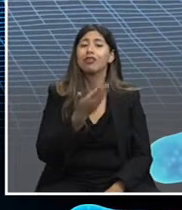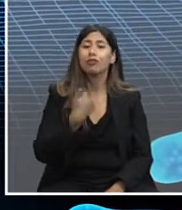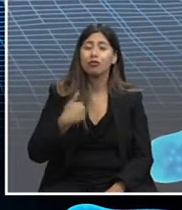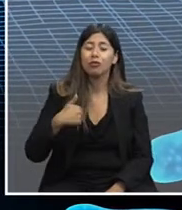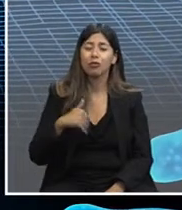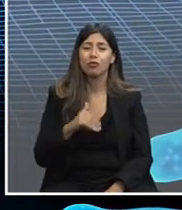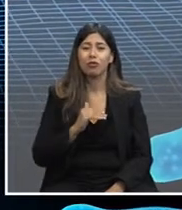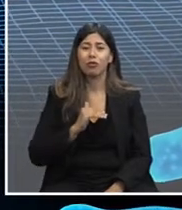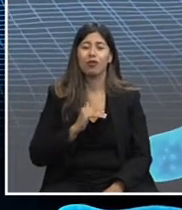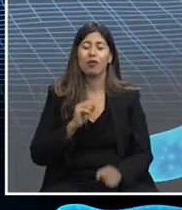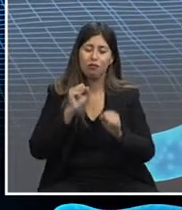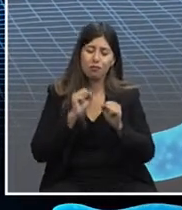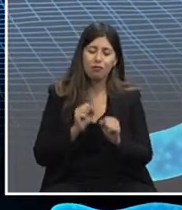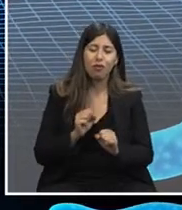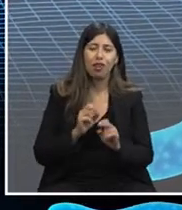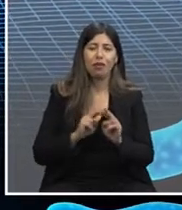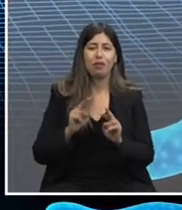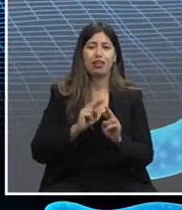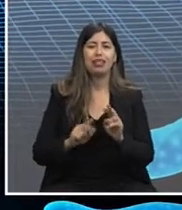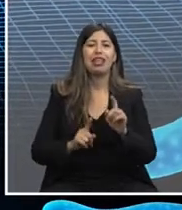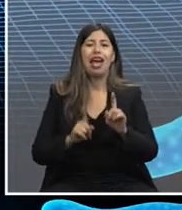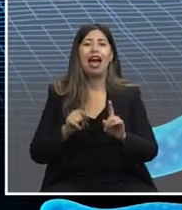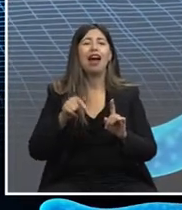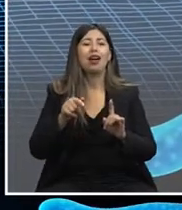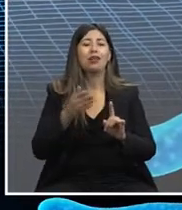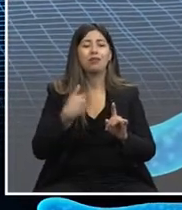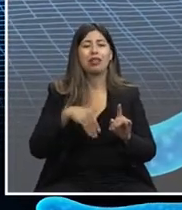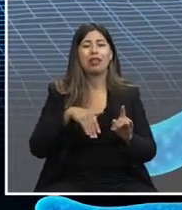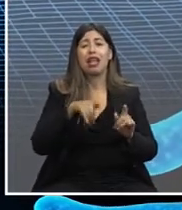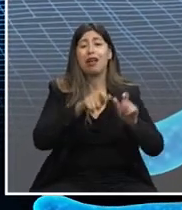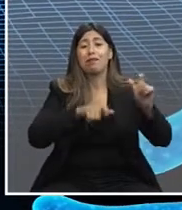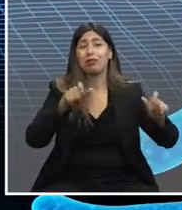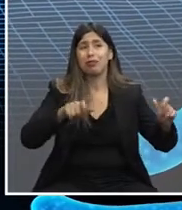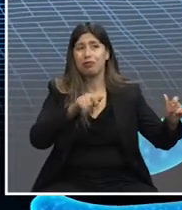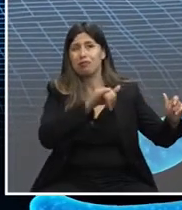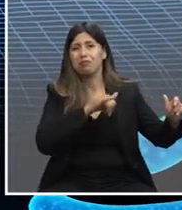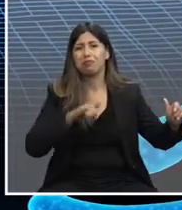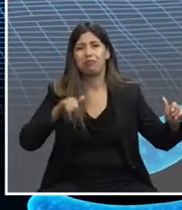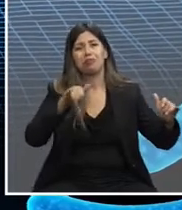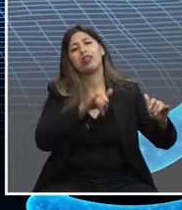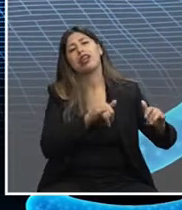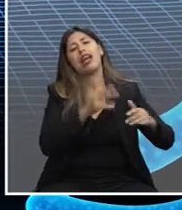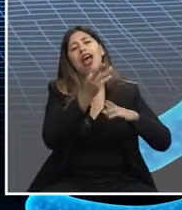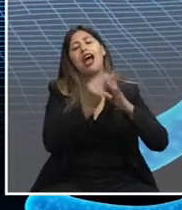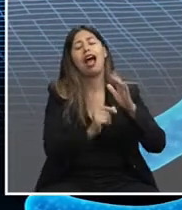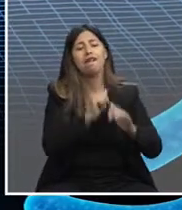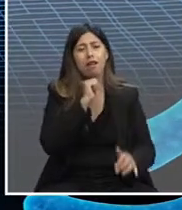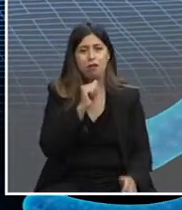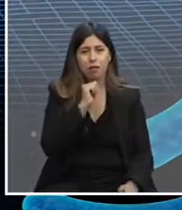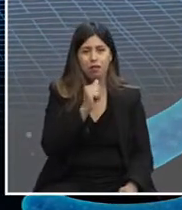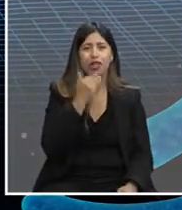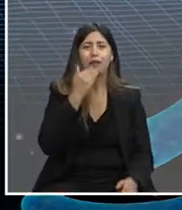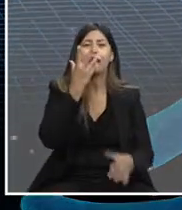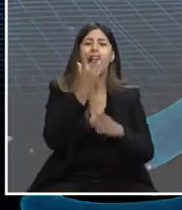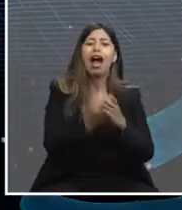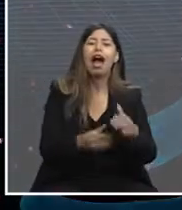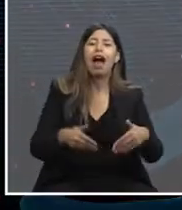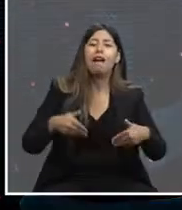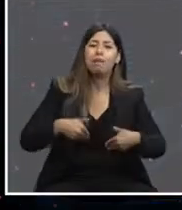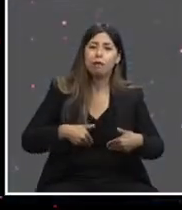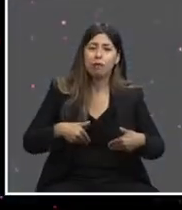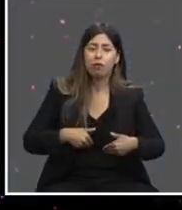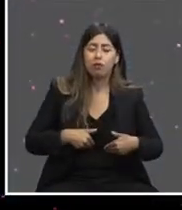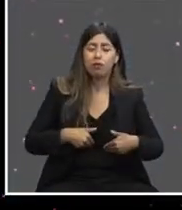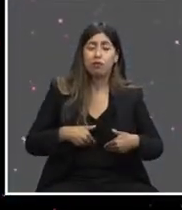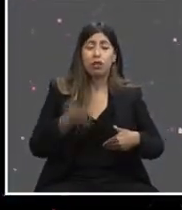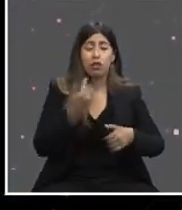enough to create heights of flourishing unimaginable today. And if we could learn to reach out further into the cosmos,